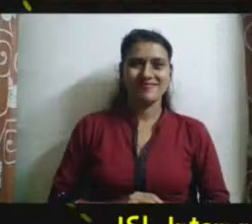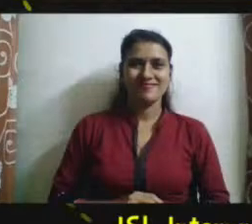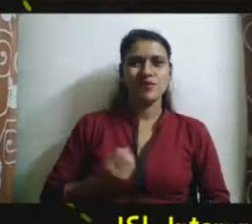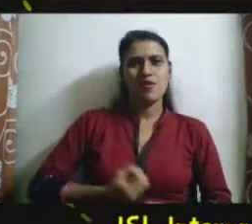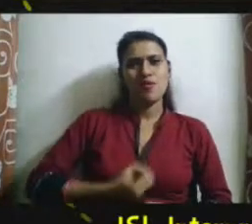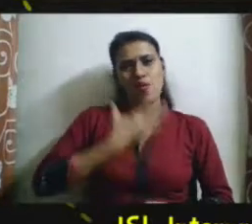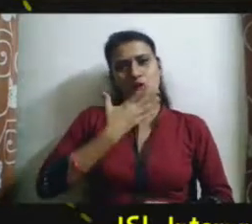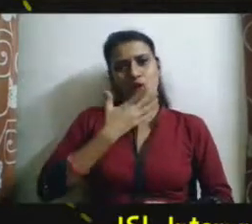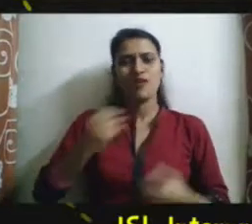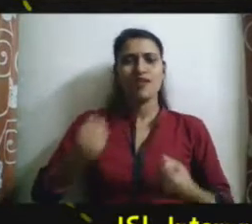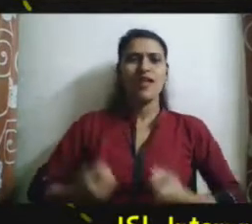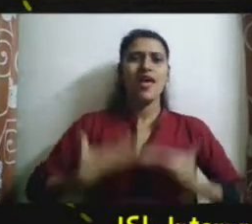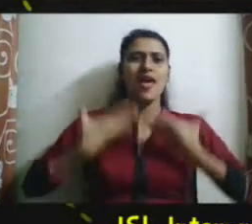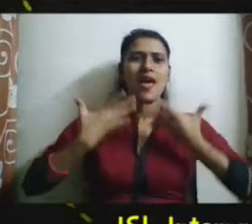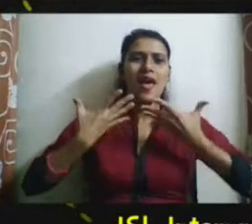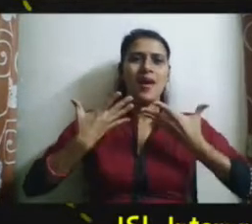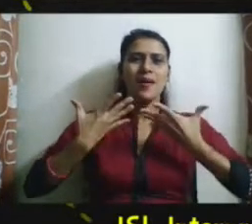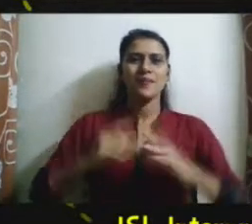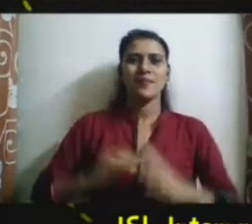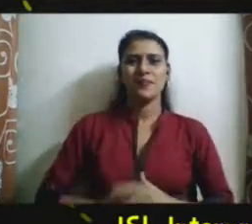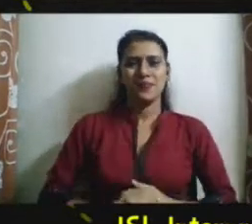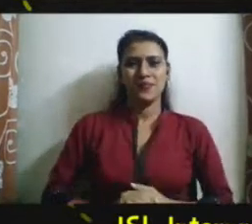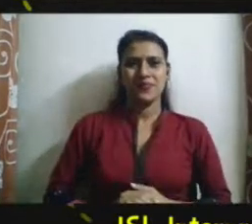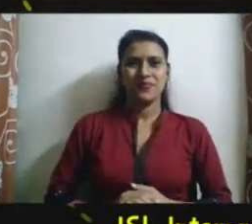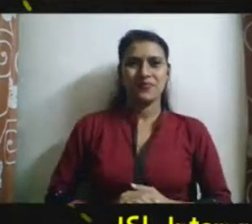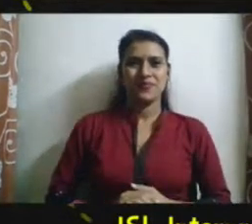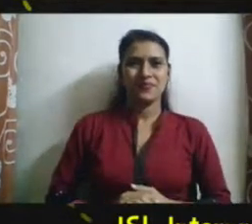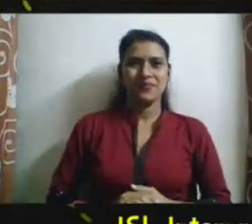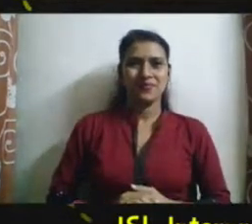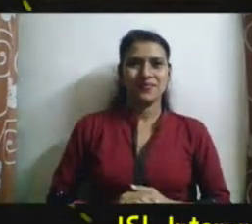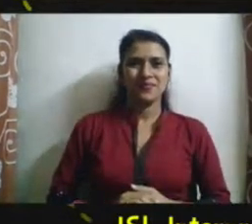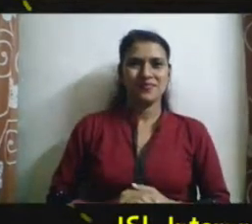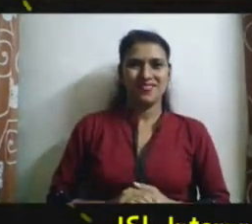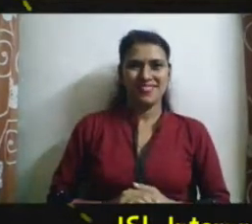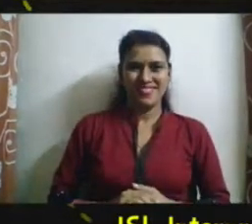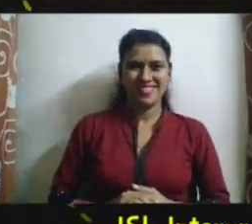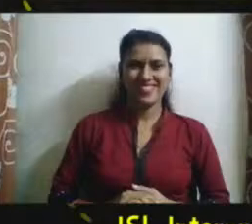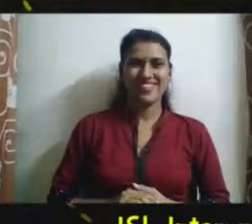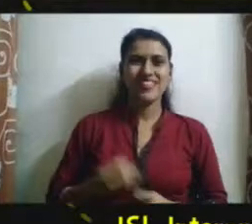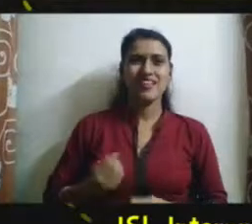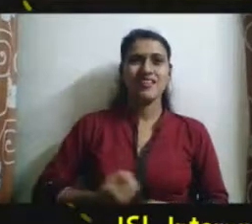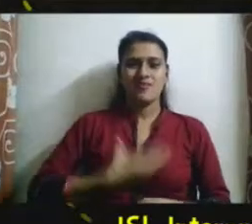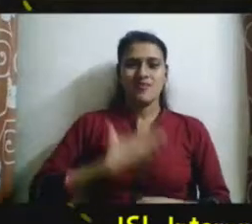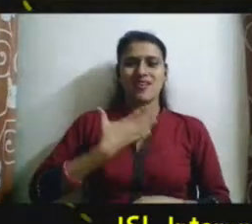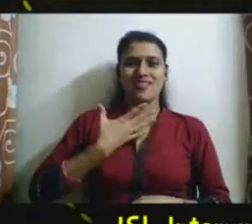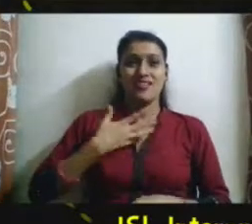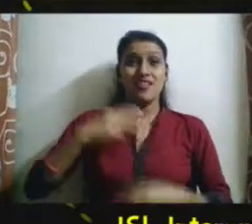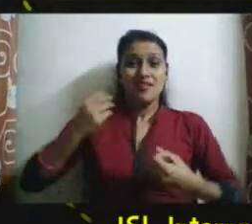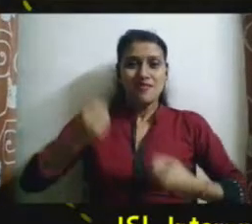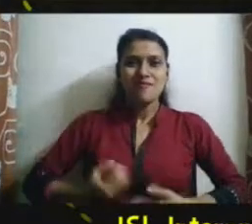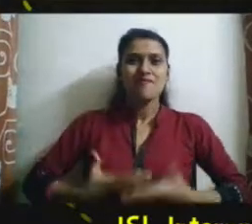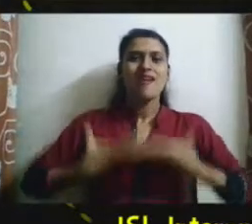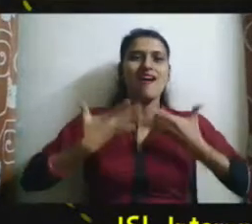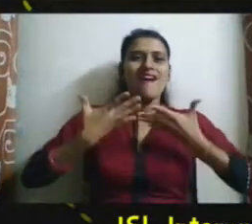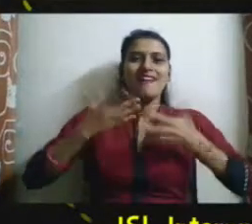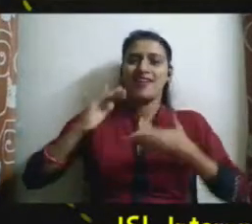two hands. Paromita, you want to explain that? But I was saying it could be one hand if it's masturbation and two if it's partnered